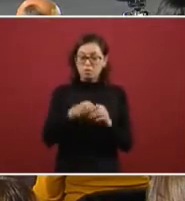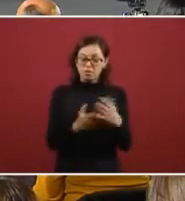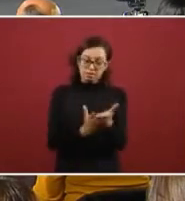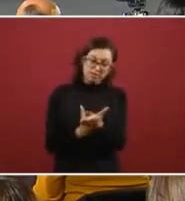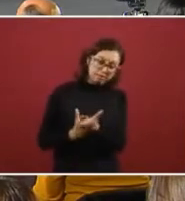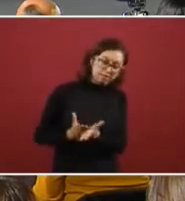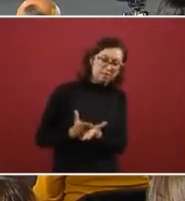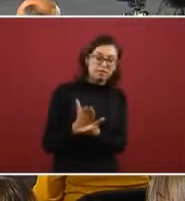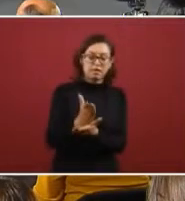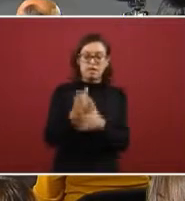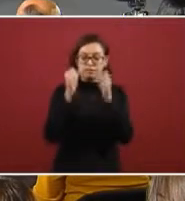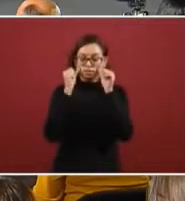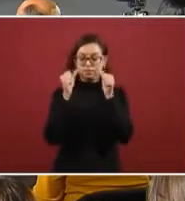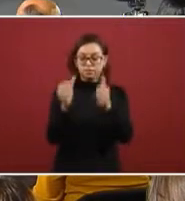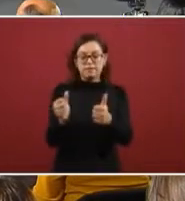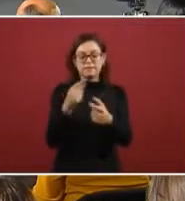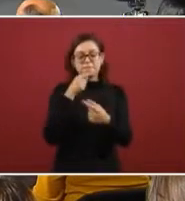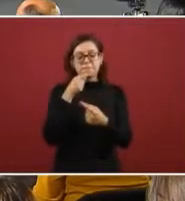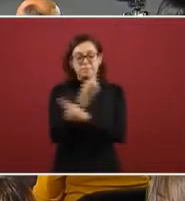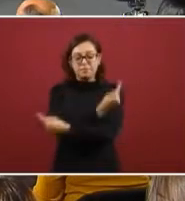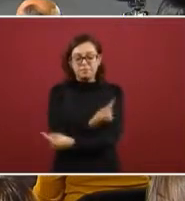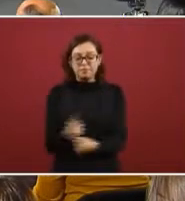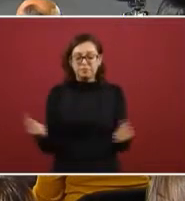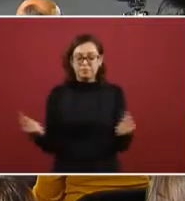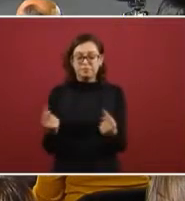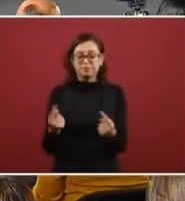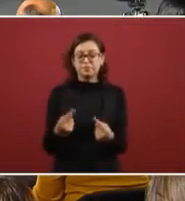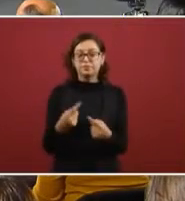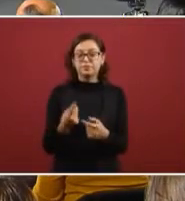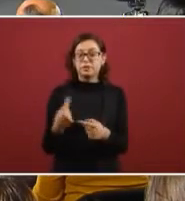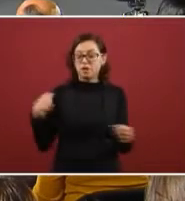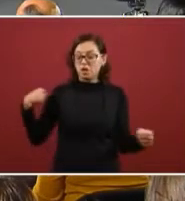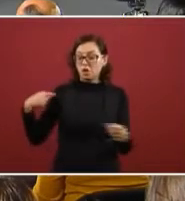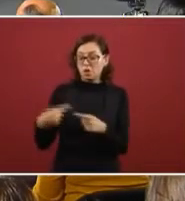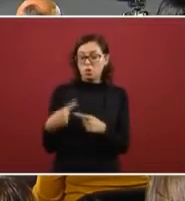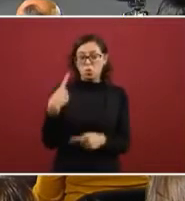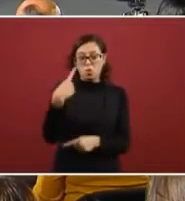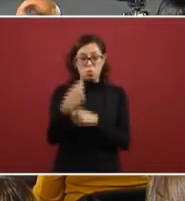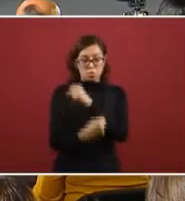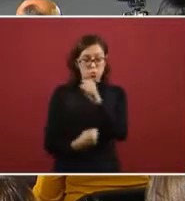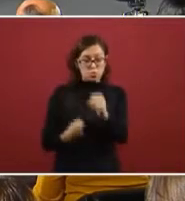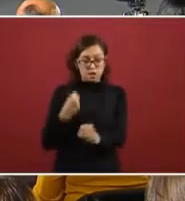interventive and prevention measures for children and infancy,